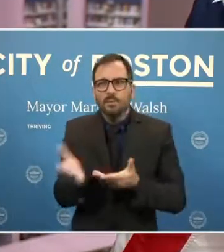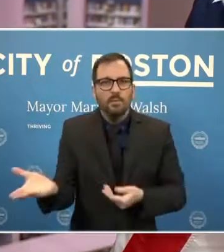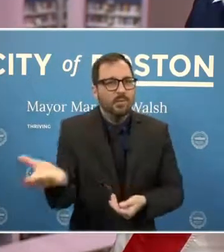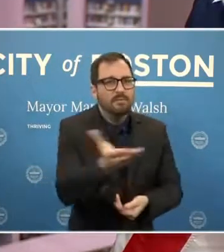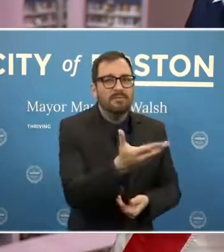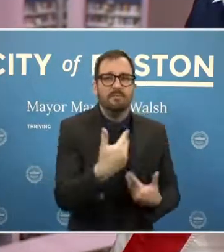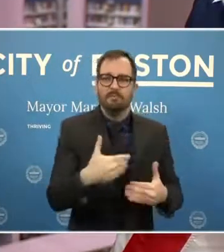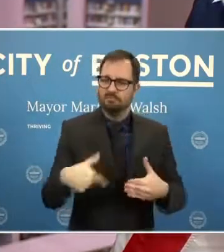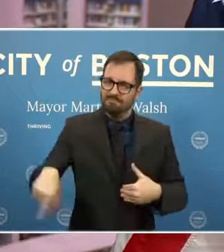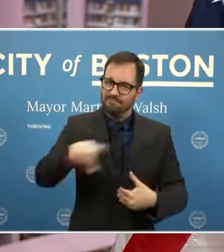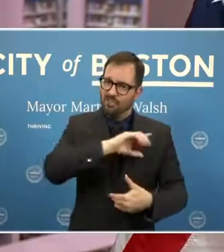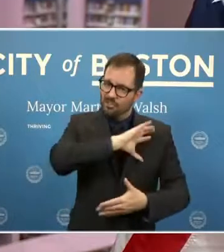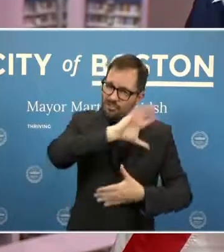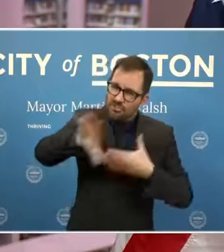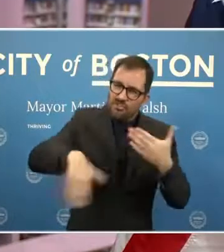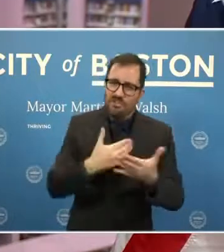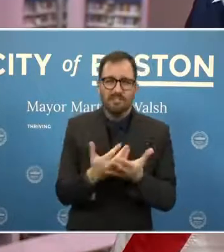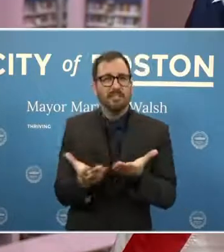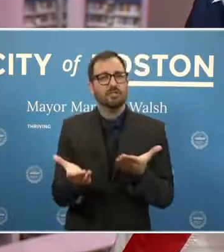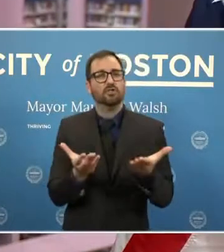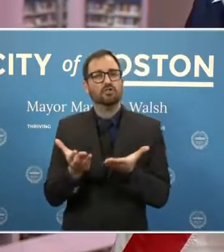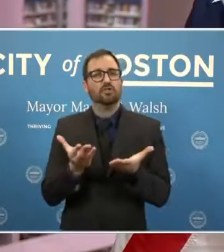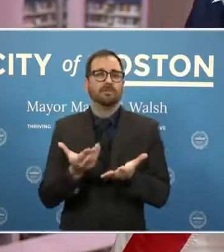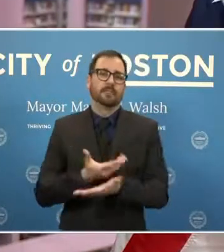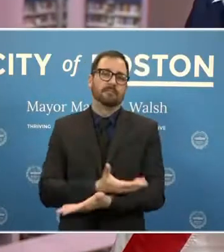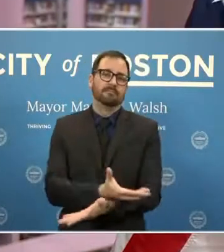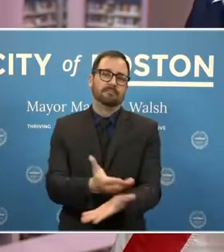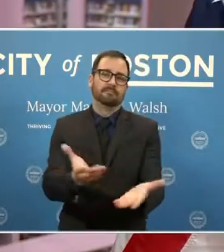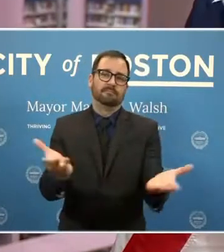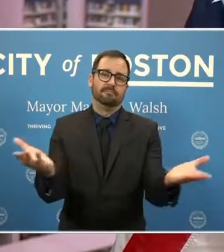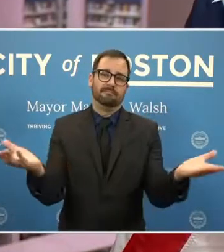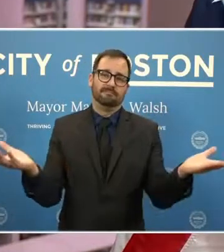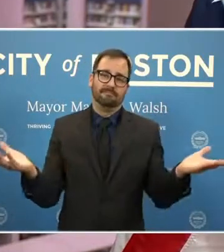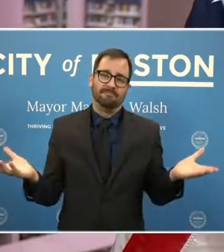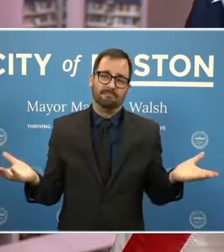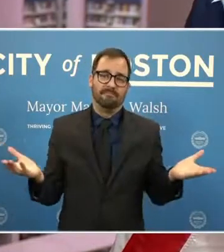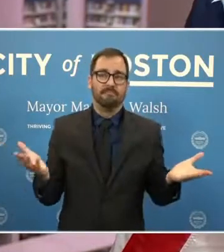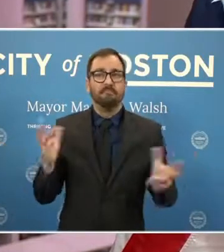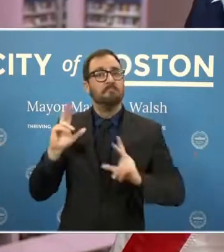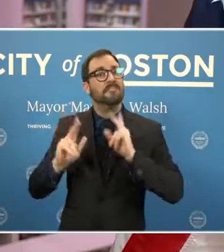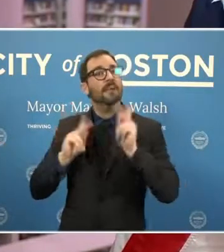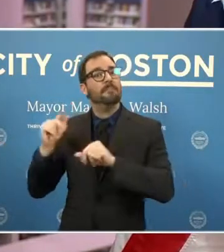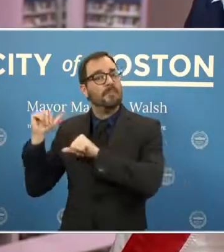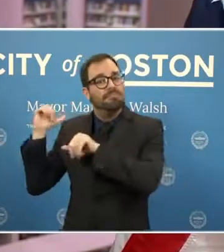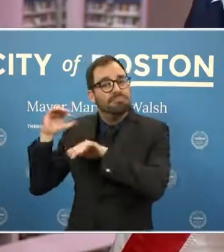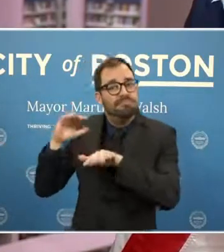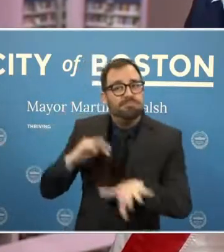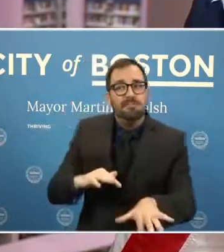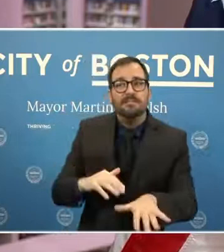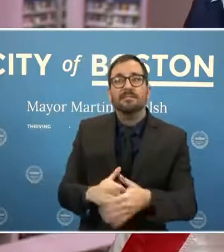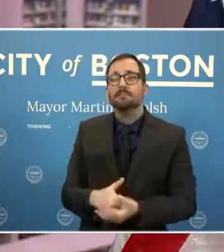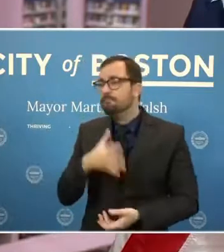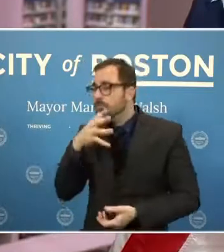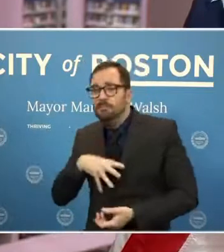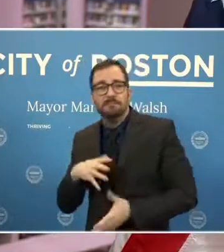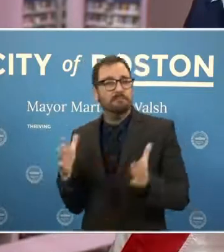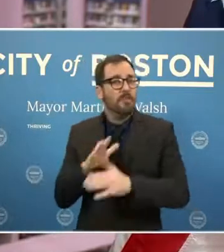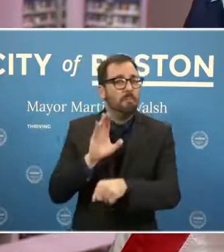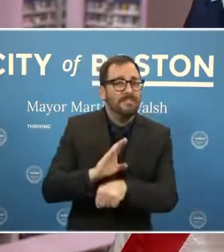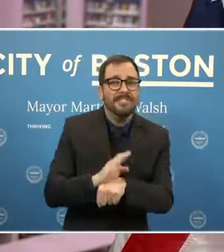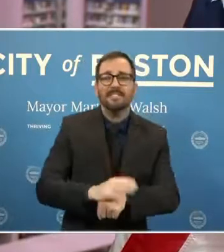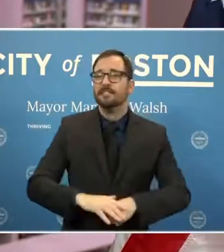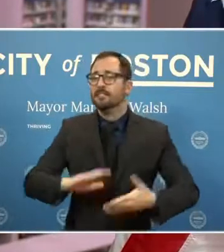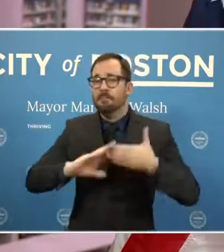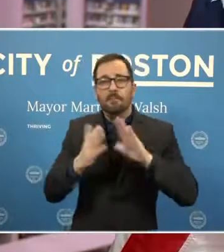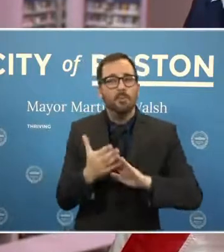immigrants, women, small businesses, and disability communities, everyone who works in housing, homelessness, recovery